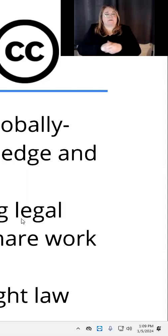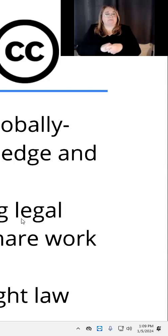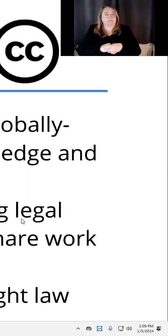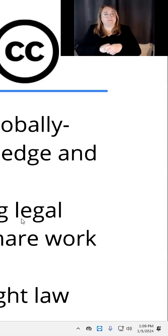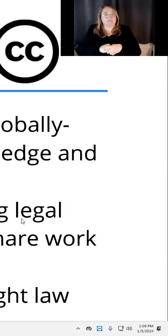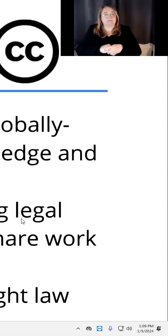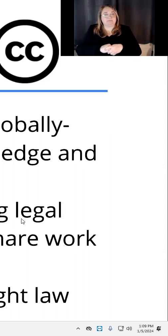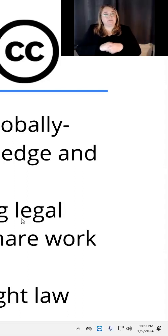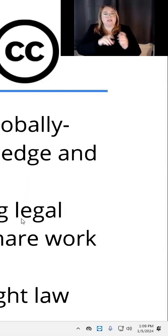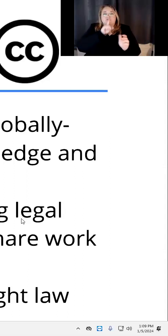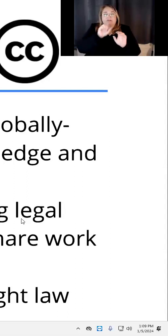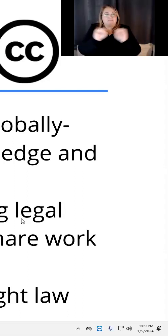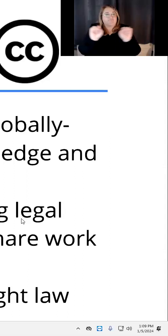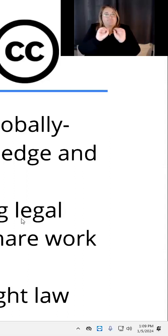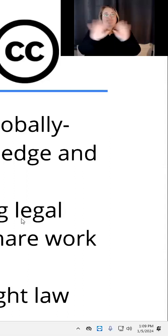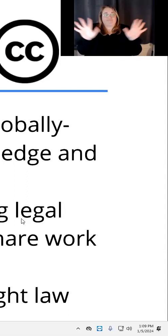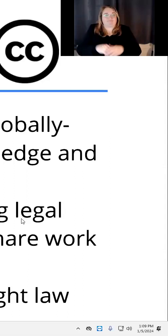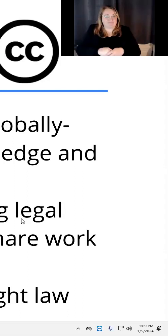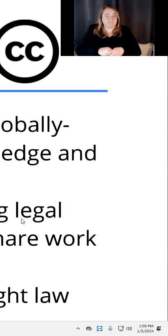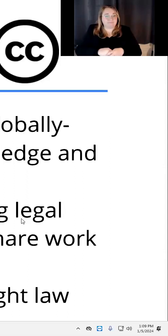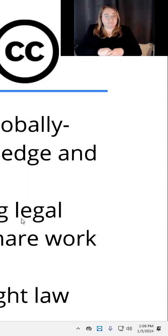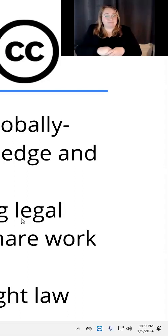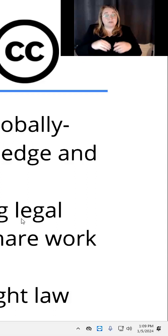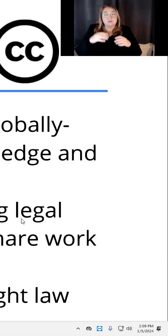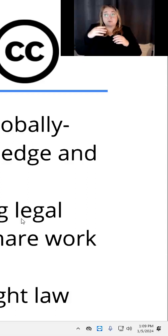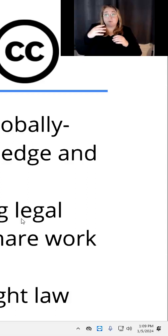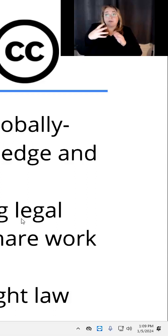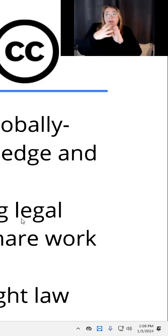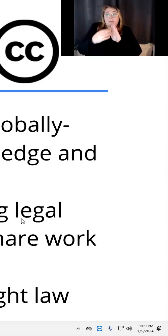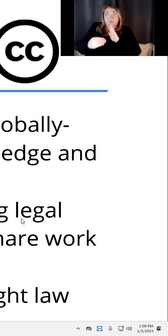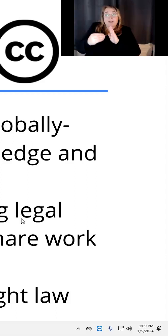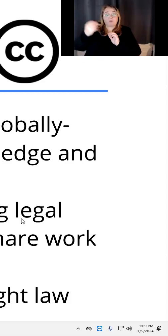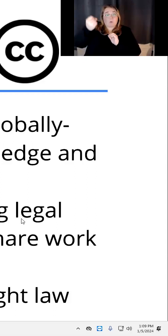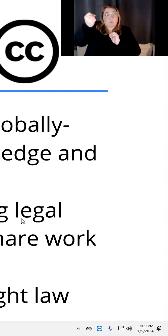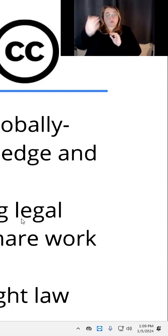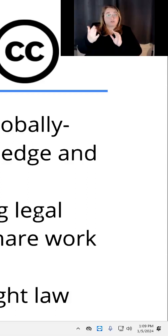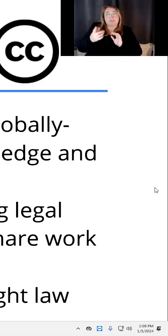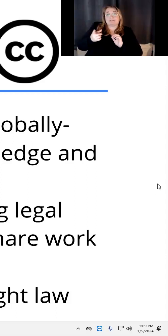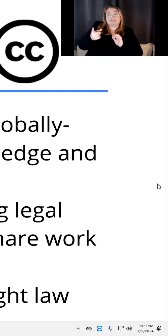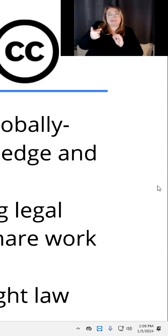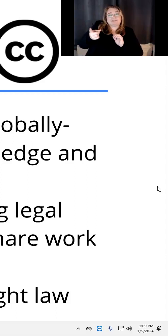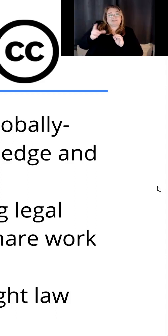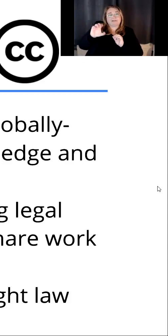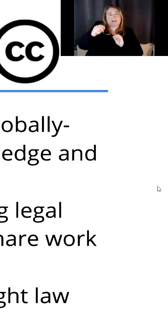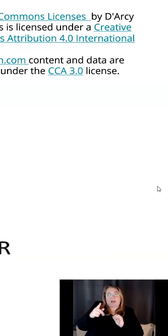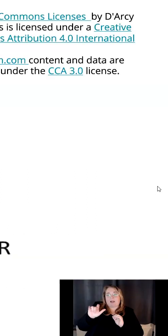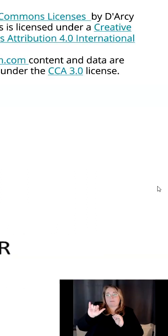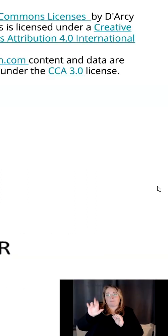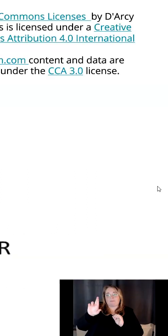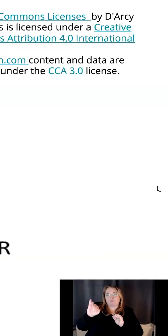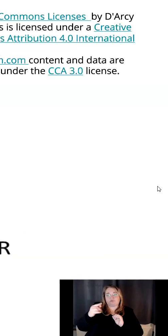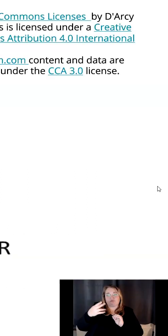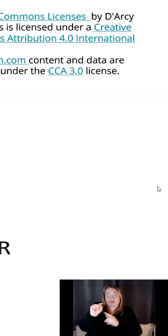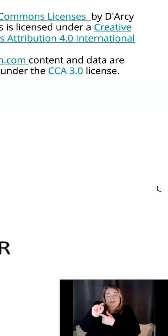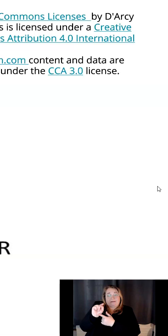allow copyright holders to communicate what can and cannot be done with their works. Um, so I'll give you, um, a